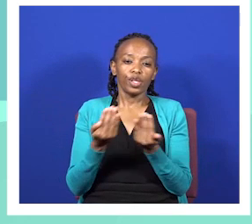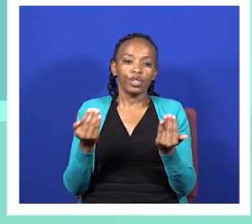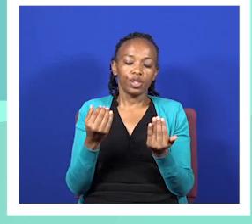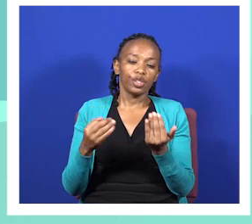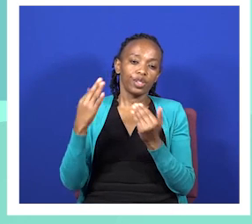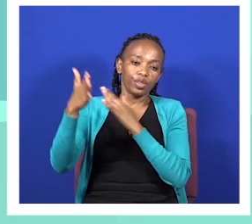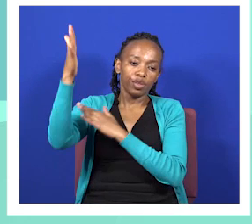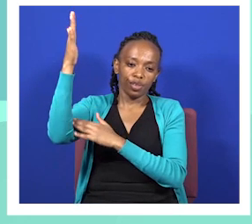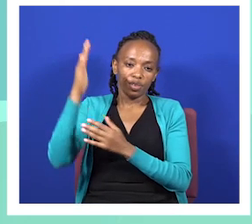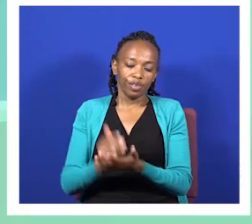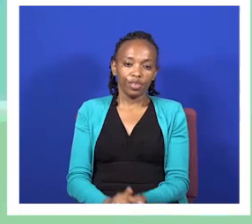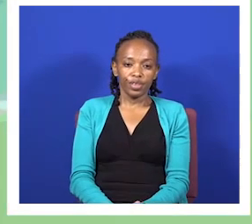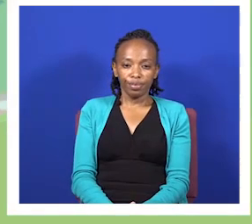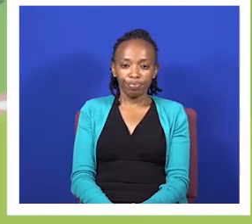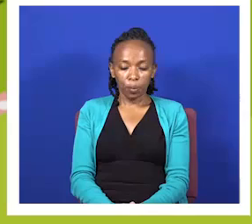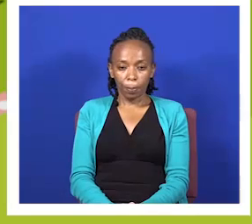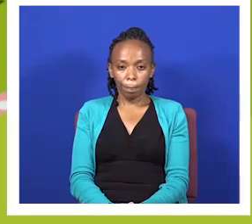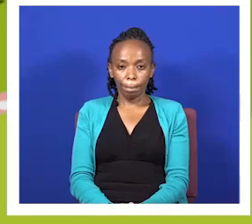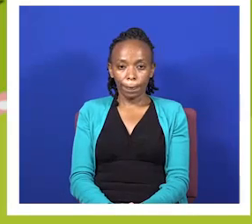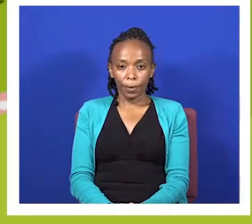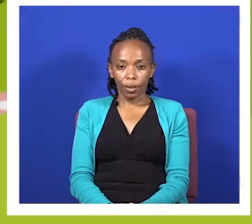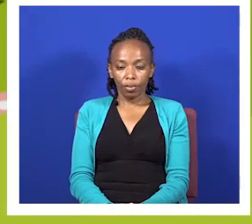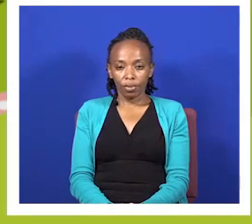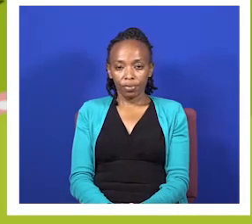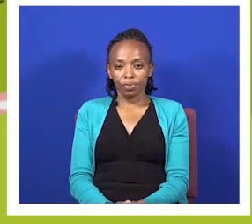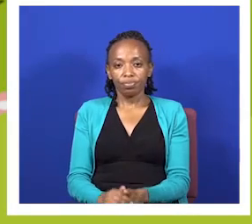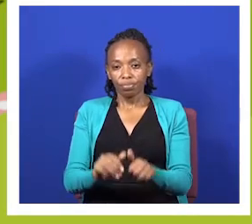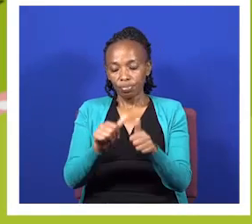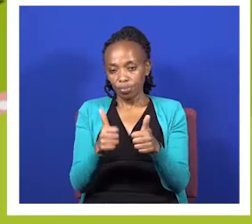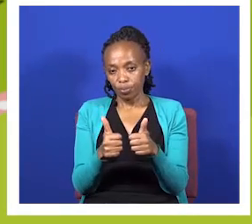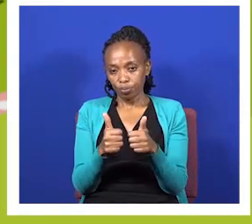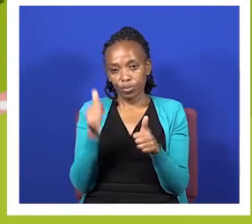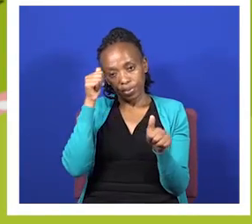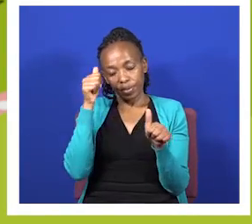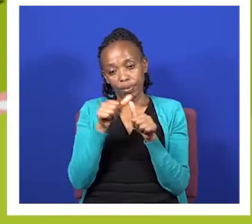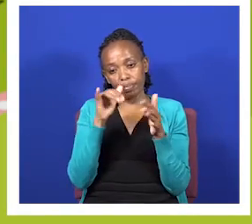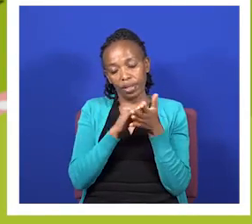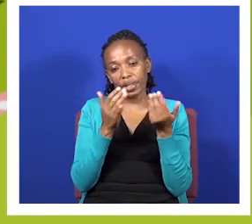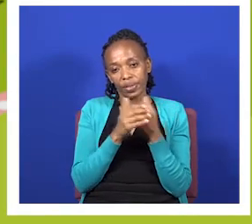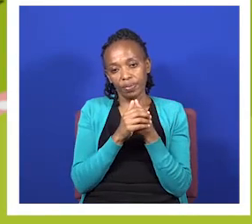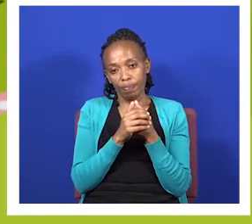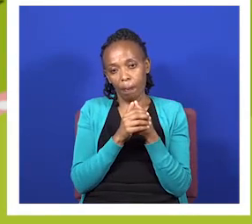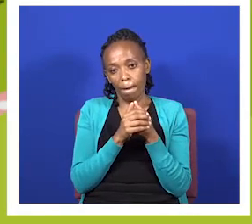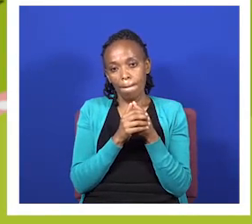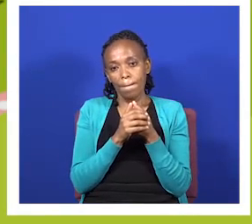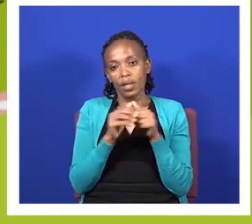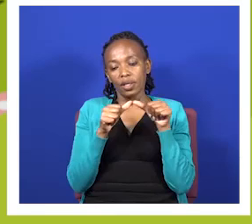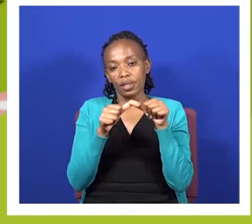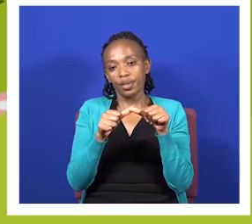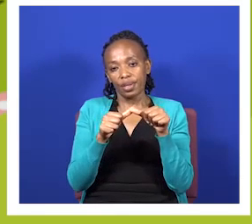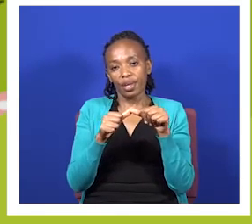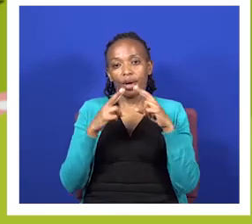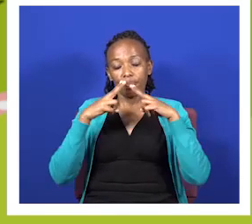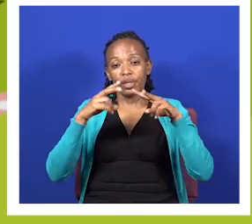called the children of God. Well done. Remember that. Be